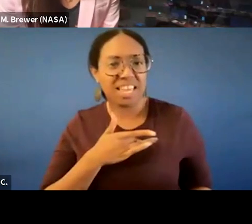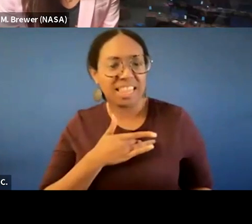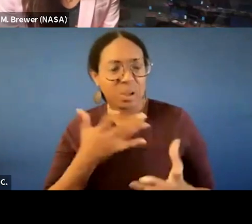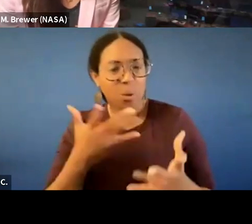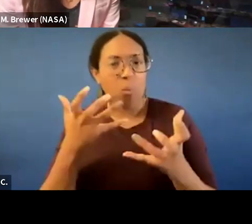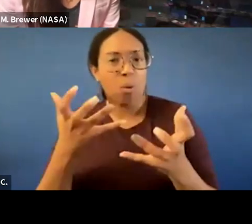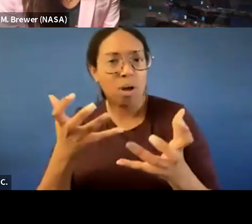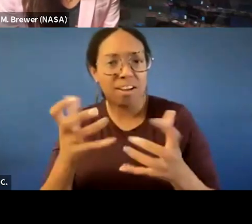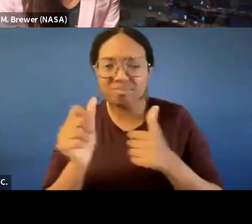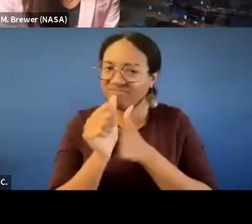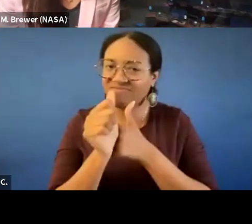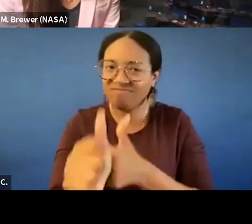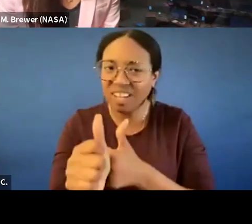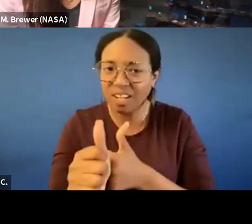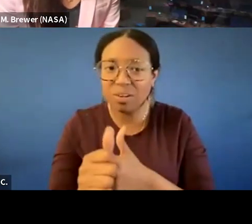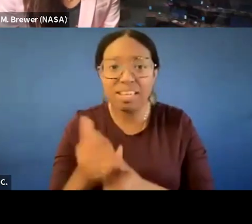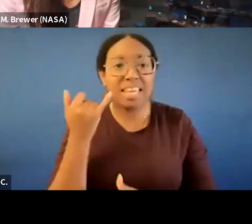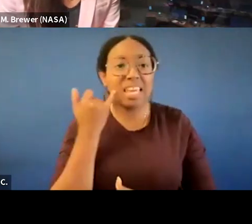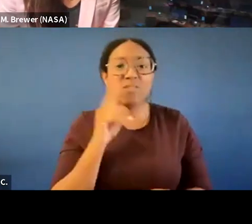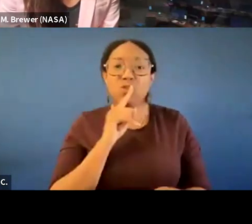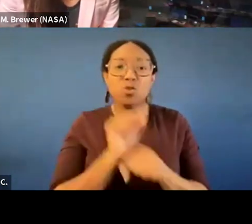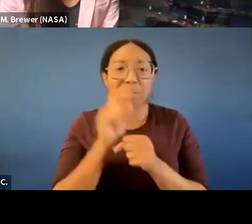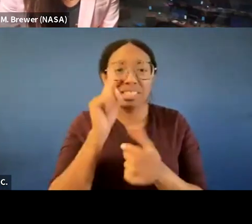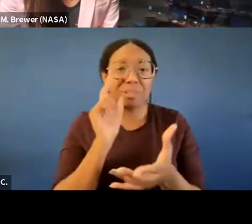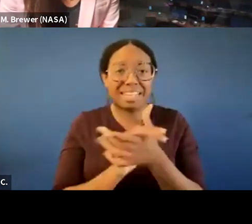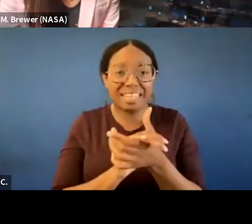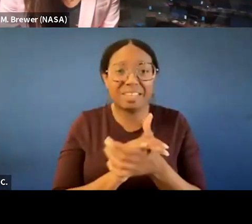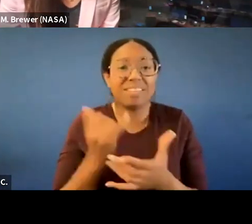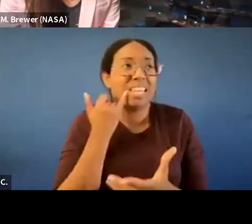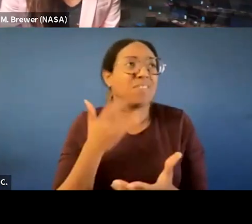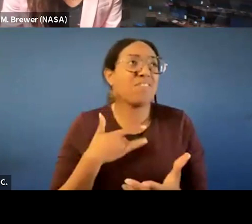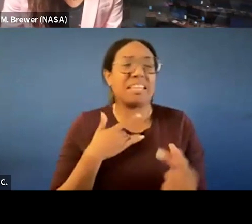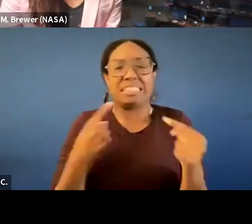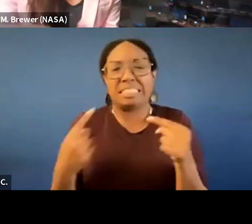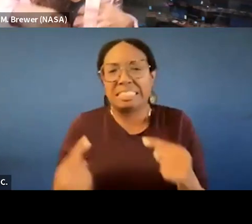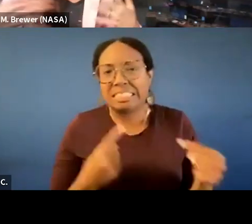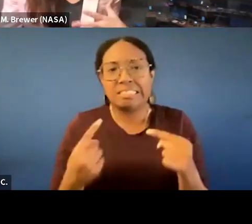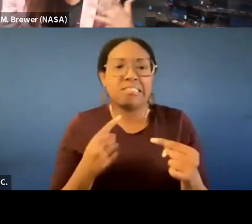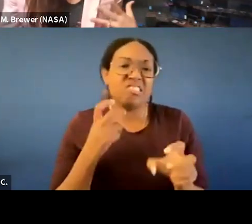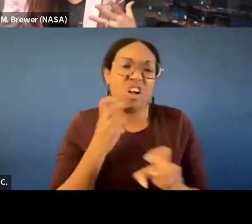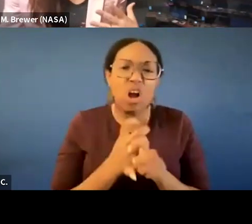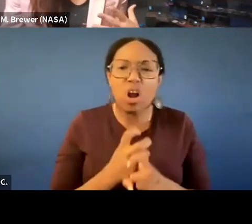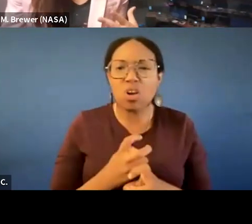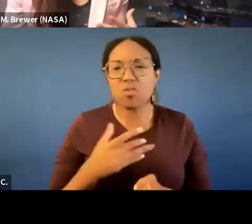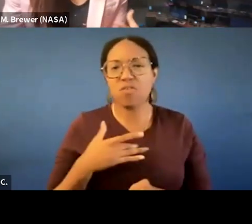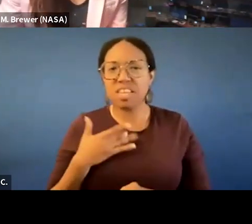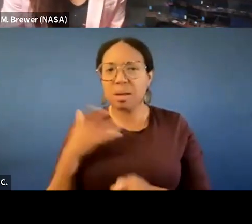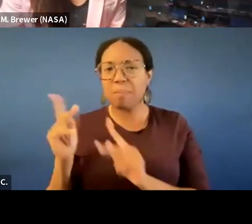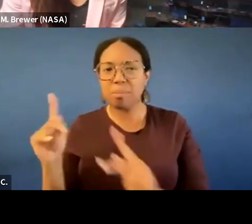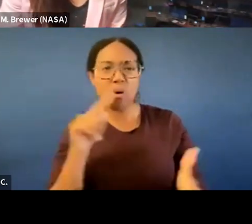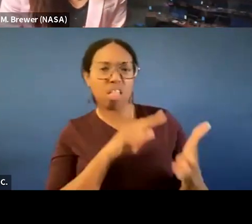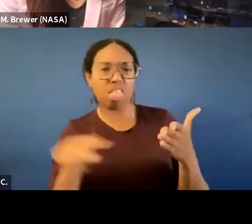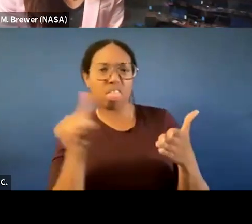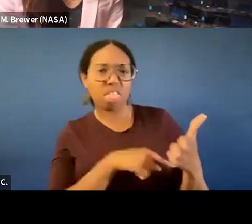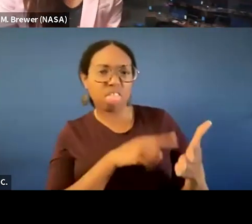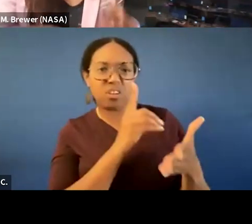it's something that you really believe in, then it motivates you. And so when things get hard, or when you feel like you're being discriminated against, or you're running into a brick